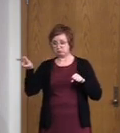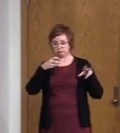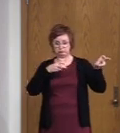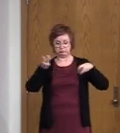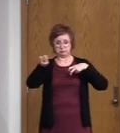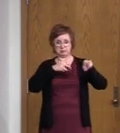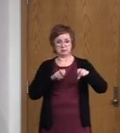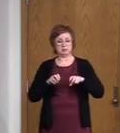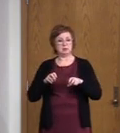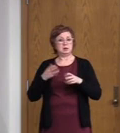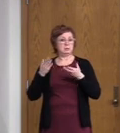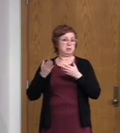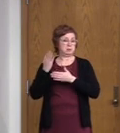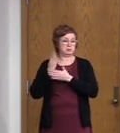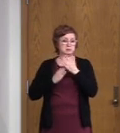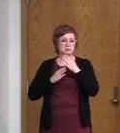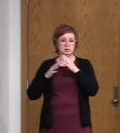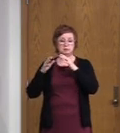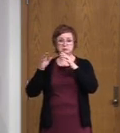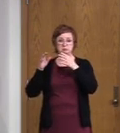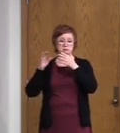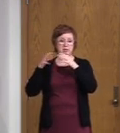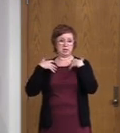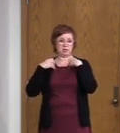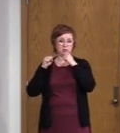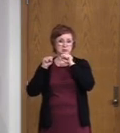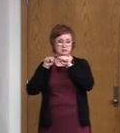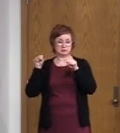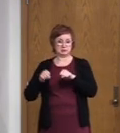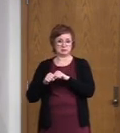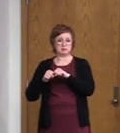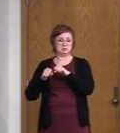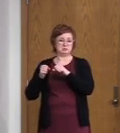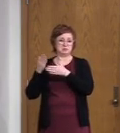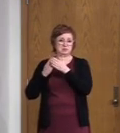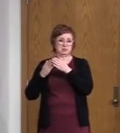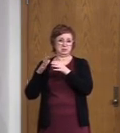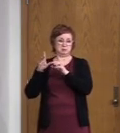have to shut some things down in the healthcare system to staff these clinics?